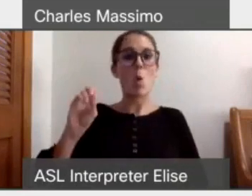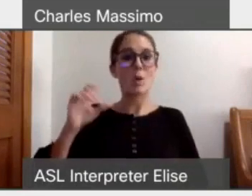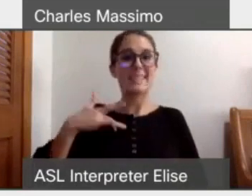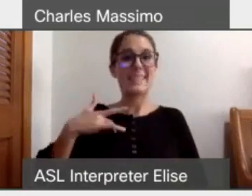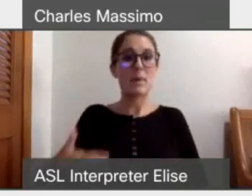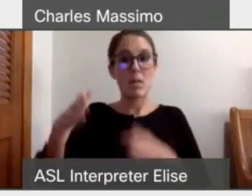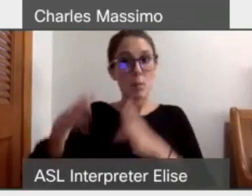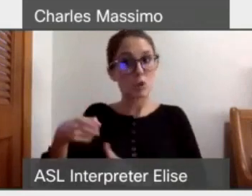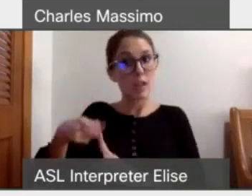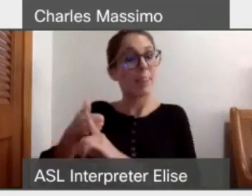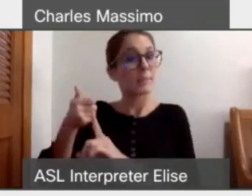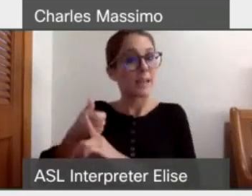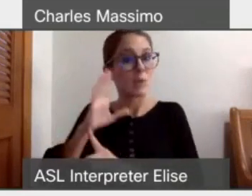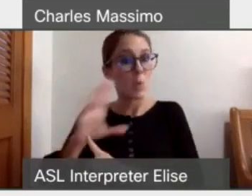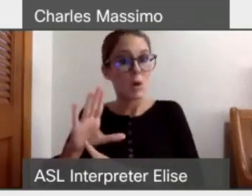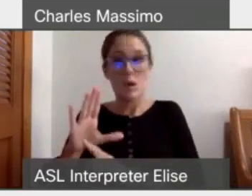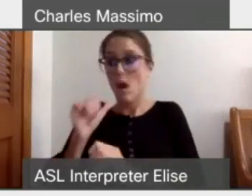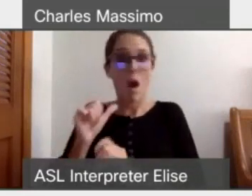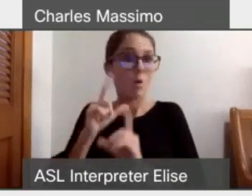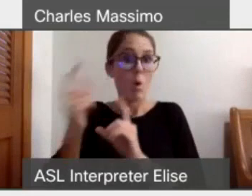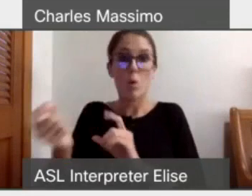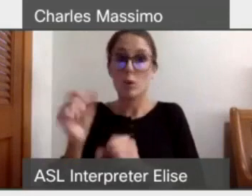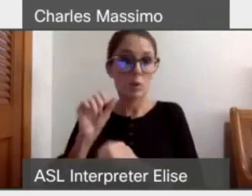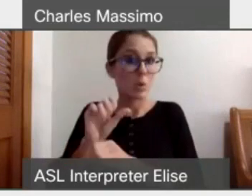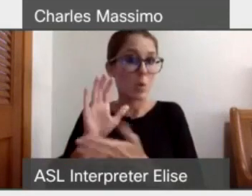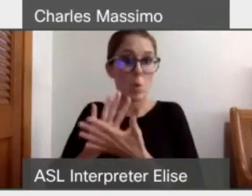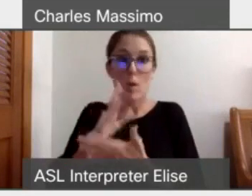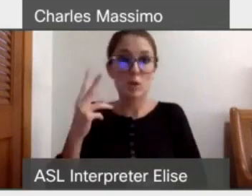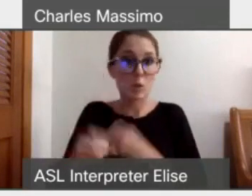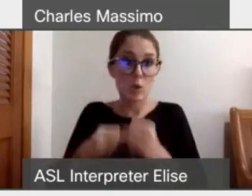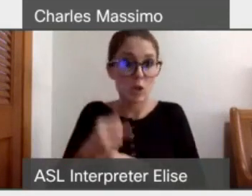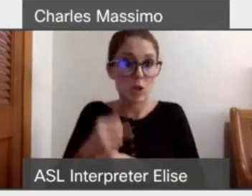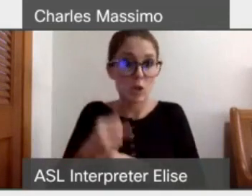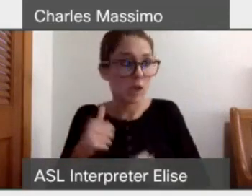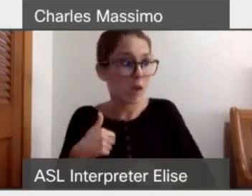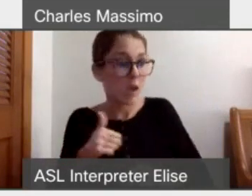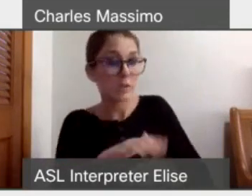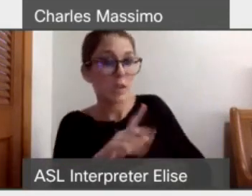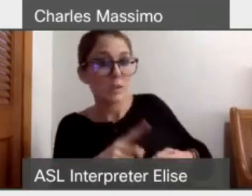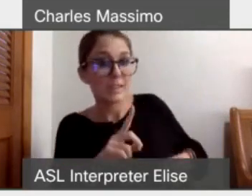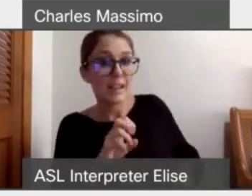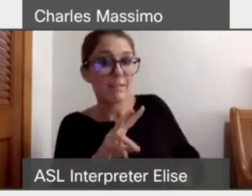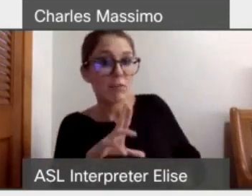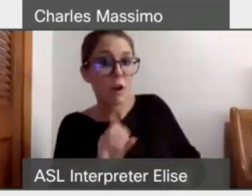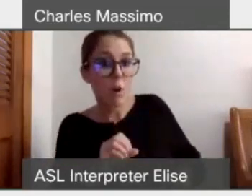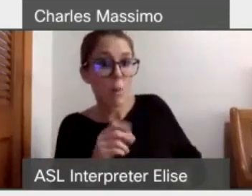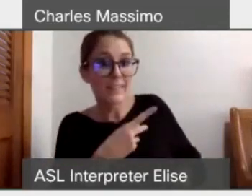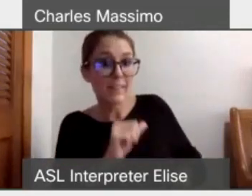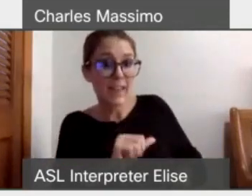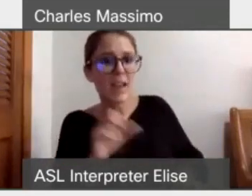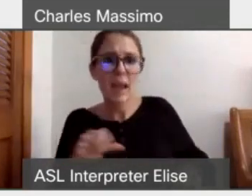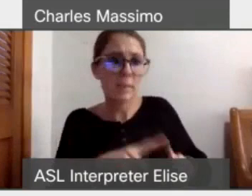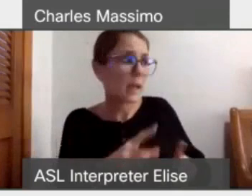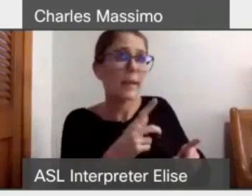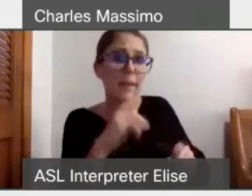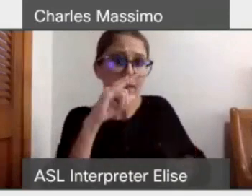not right. And I mean, could I send him to Devereaux in Pennsylvania? Yeah, but I'm not going to send him someplace that kids are getting abused. I'm not going to do that.